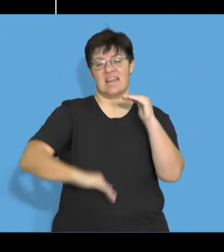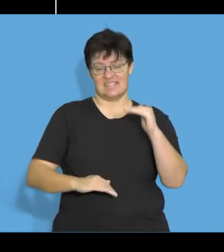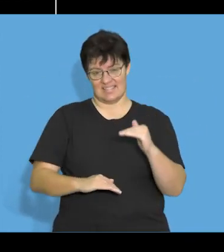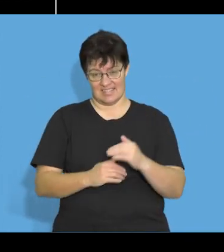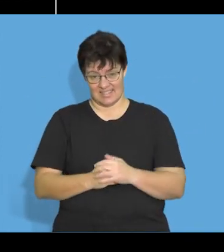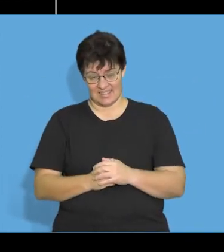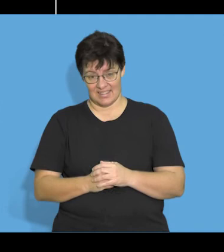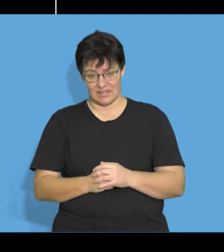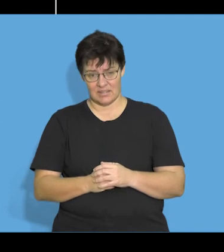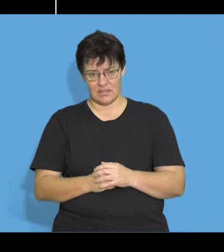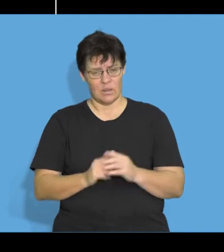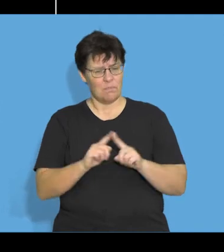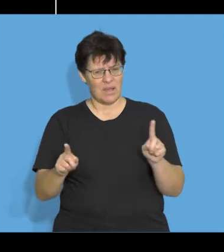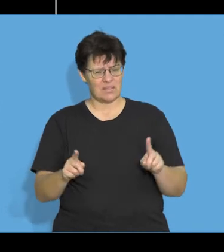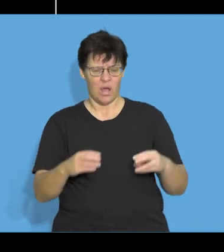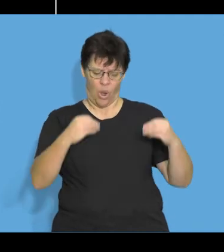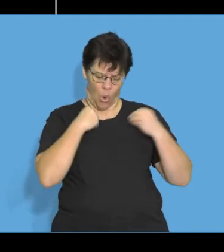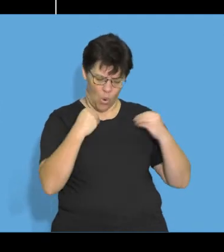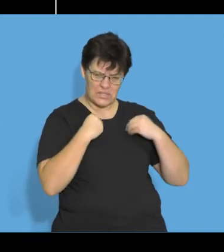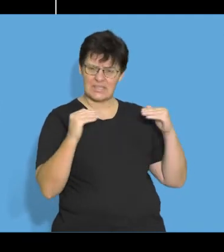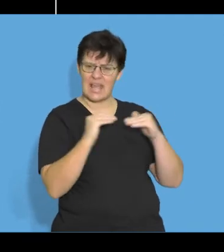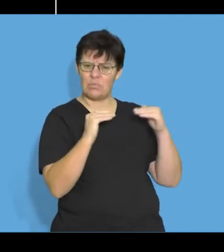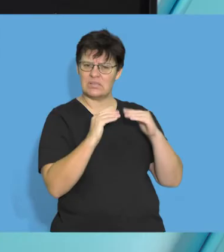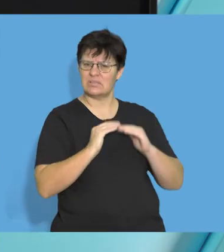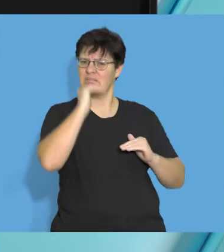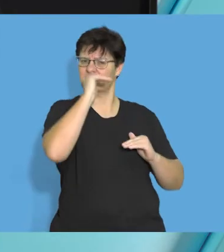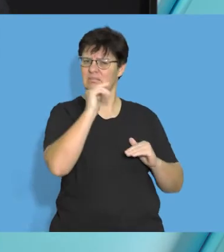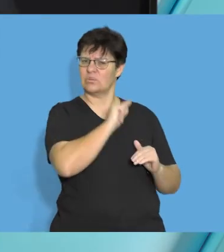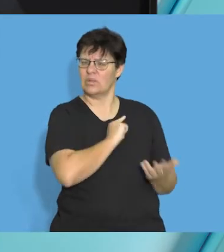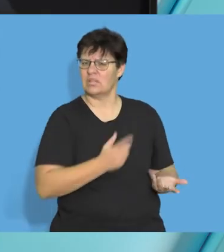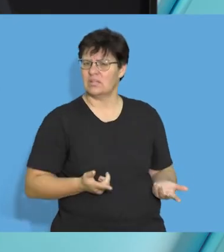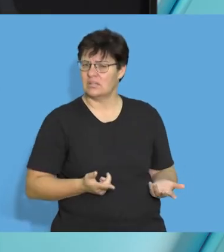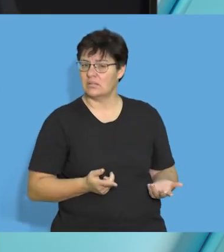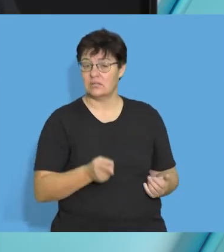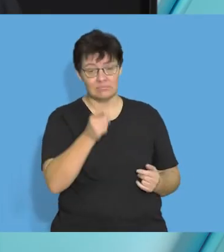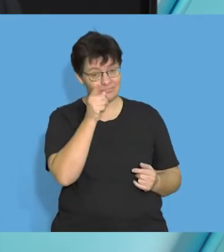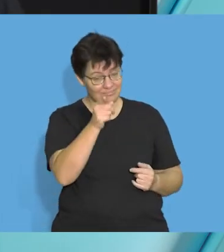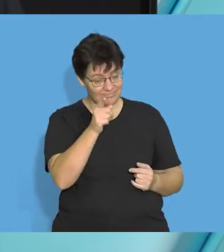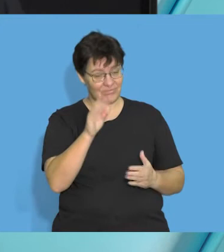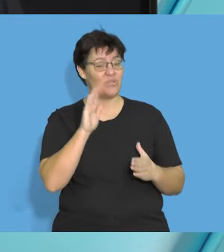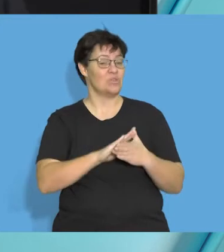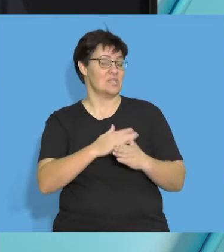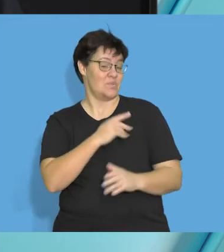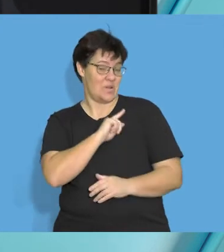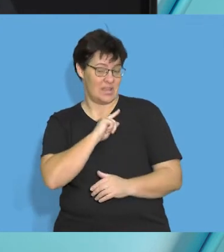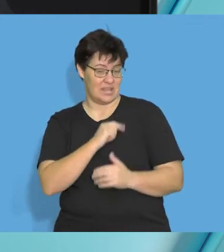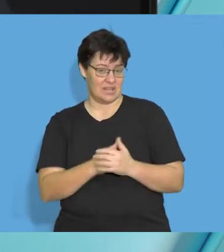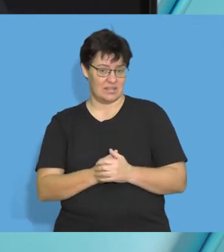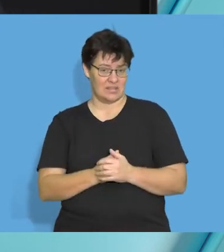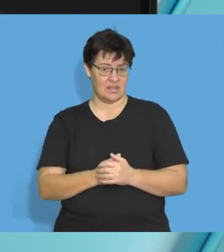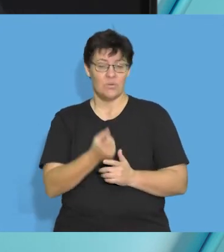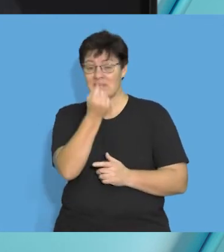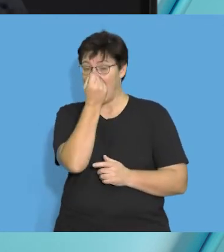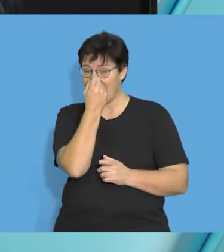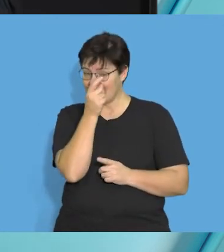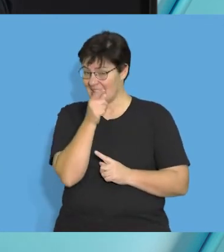But why is my owner's equity increasing? Now this is the reasoning behind it and the understanding of